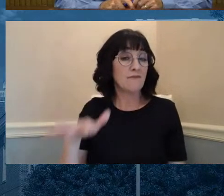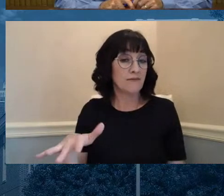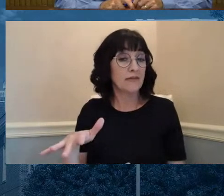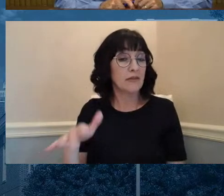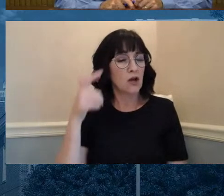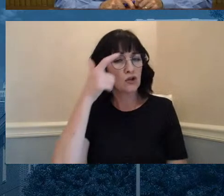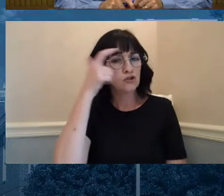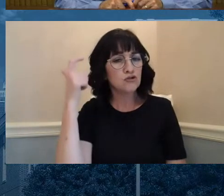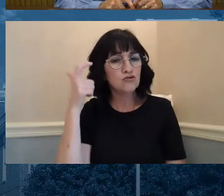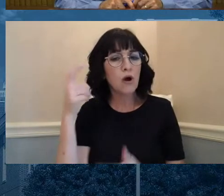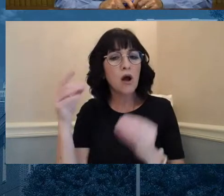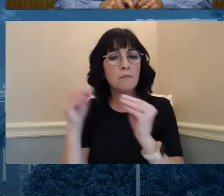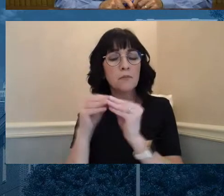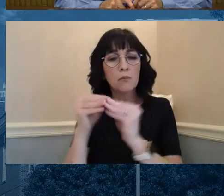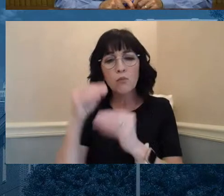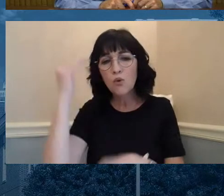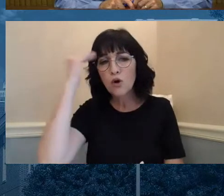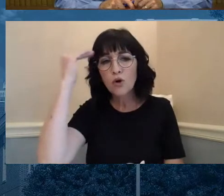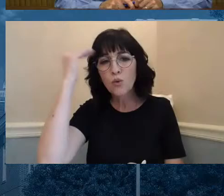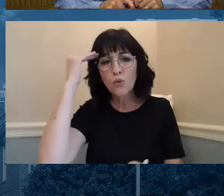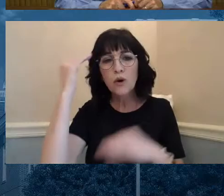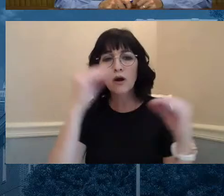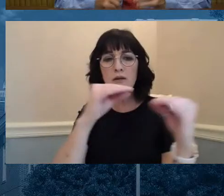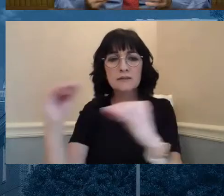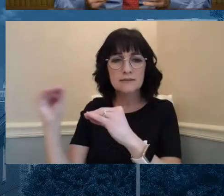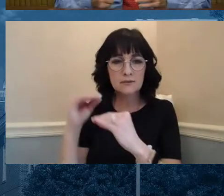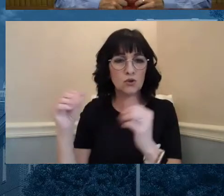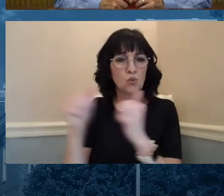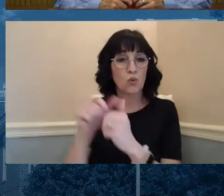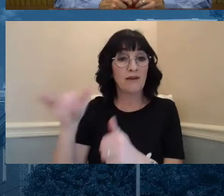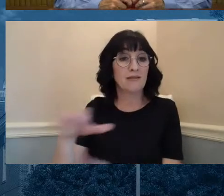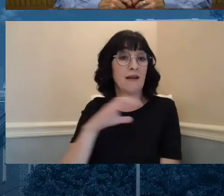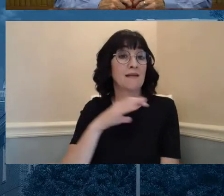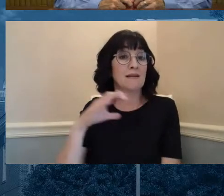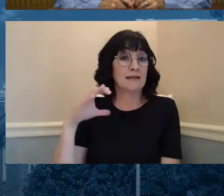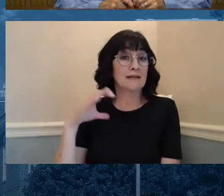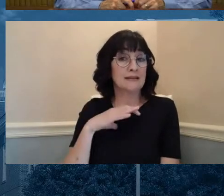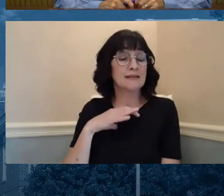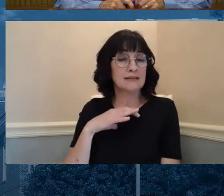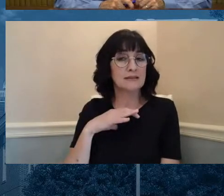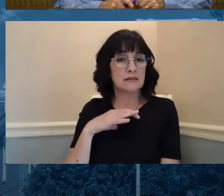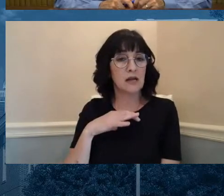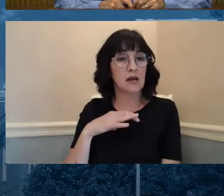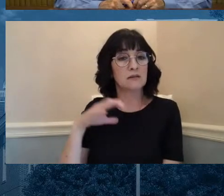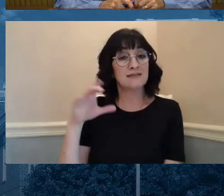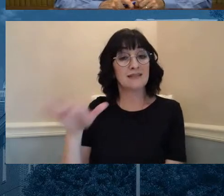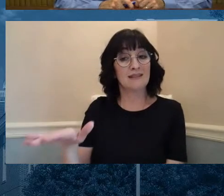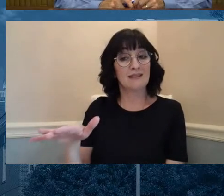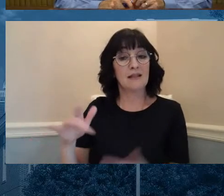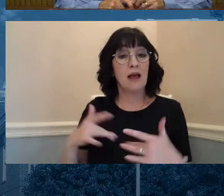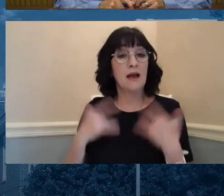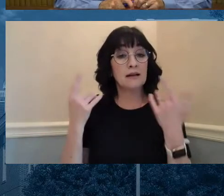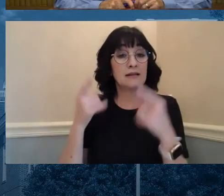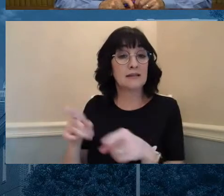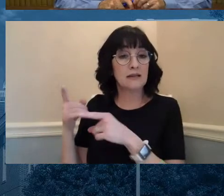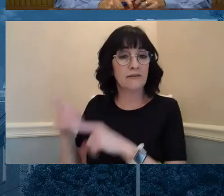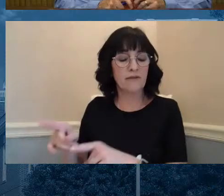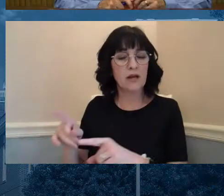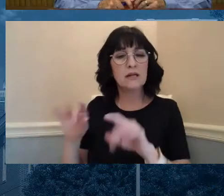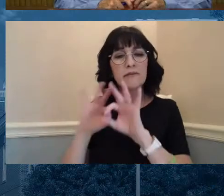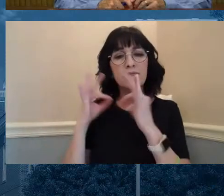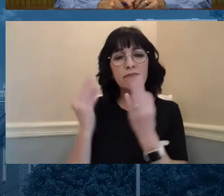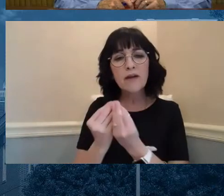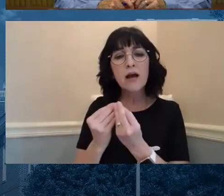2021, in partnership with the Family Services Cabinet Council, which is our family services agencies working together to